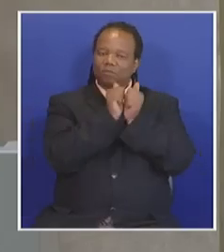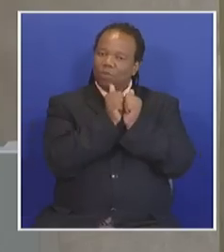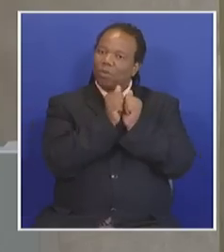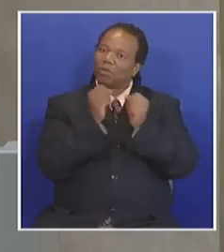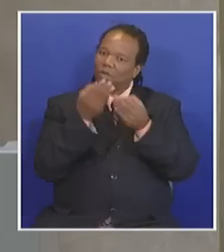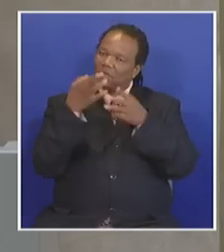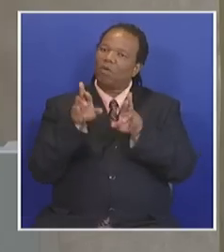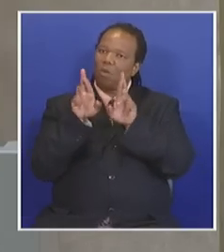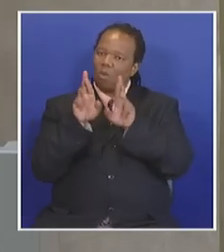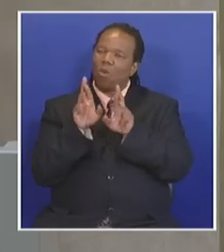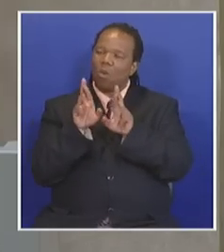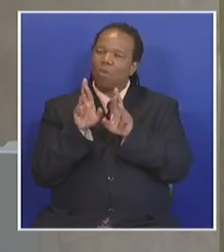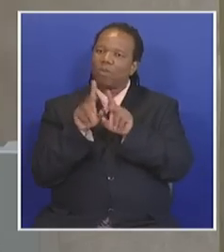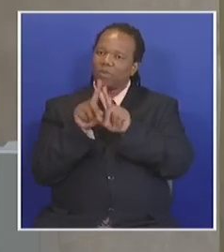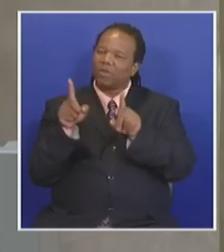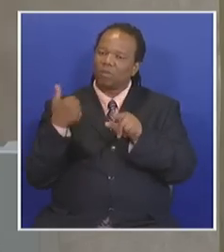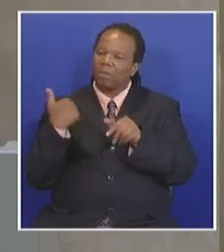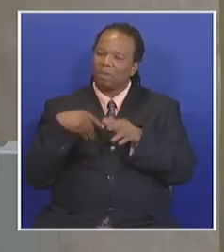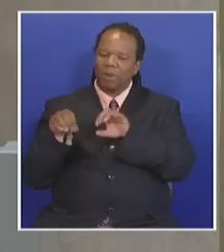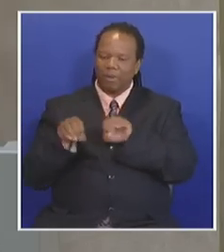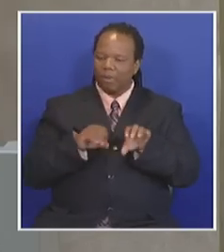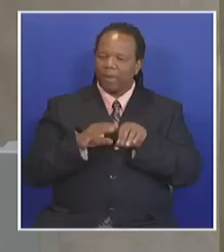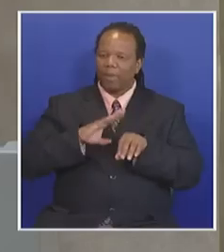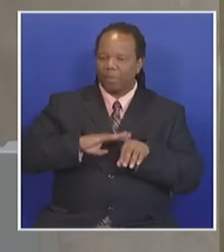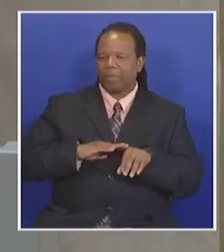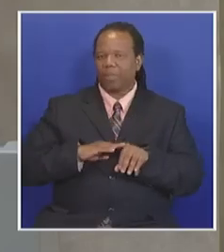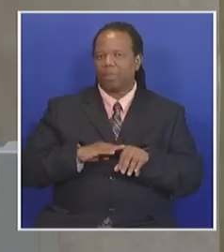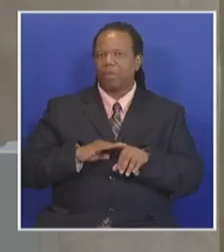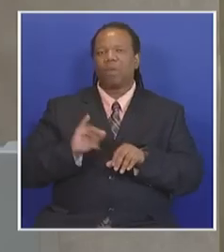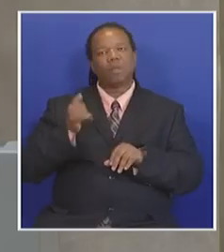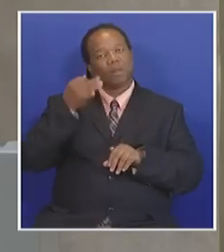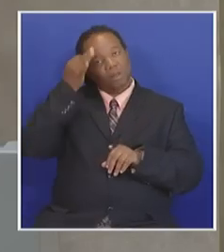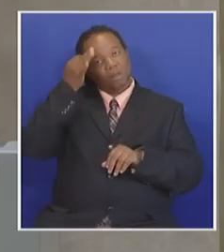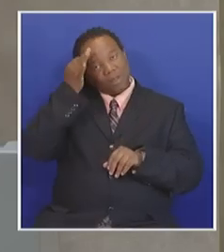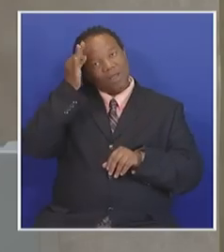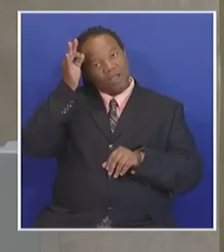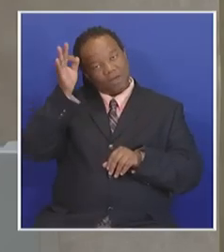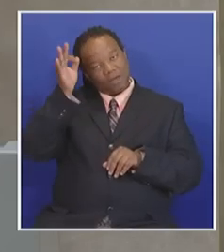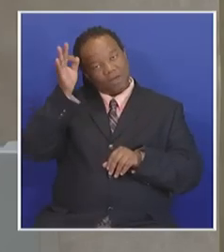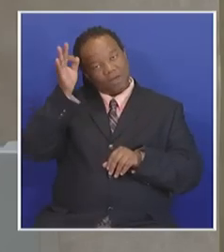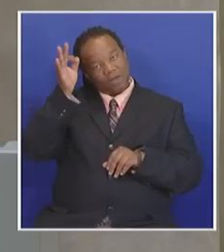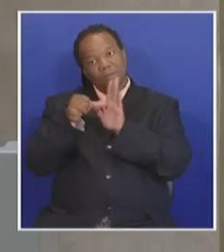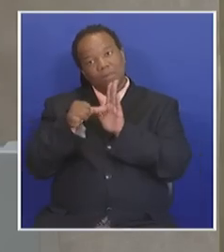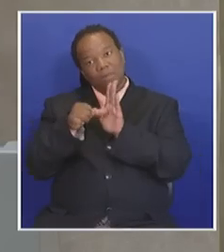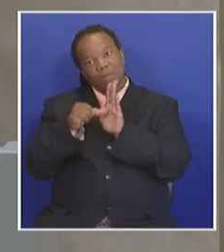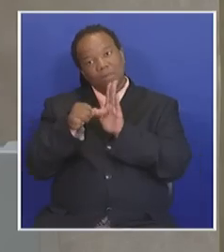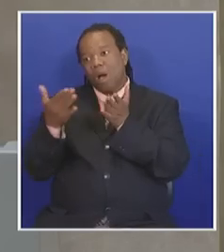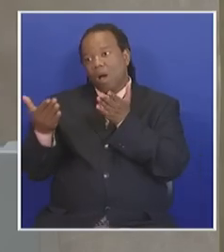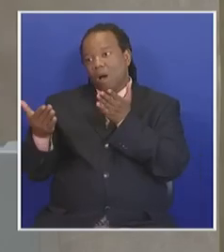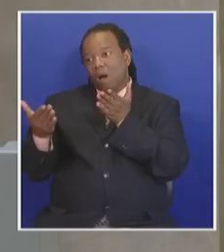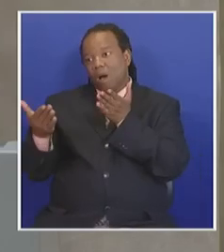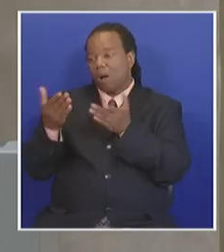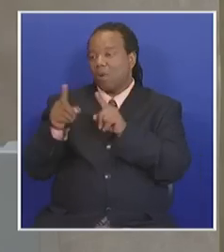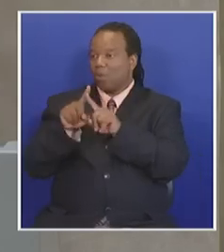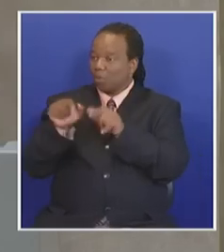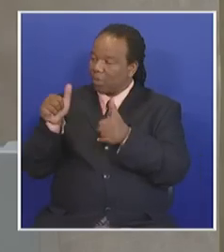only despair. It is more powerful than governments in breaking down racial barriers. It laughs in the face of